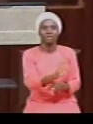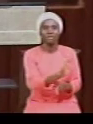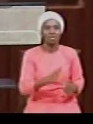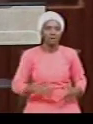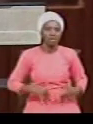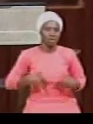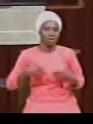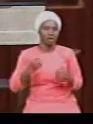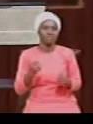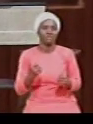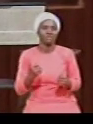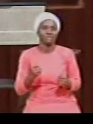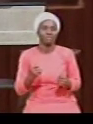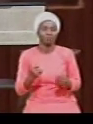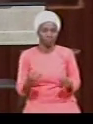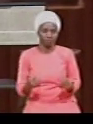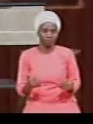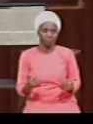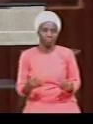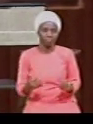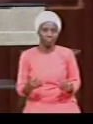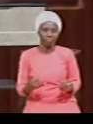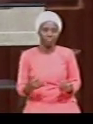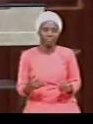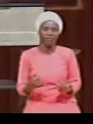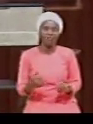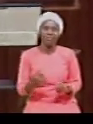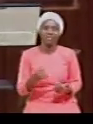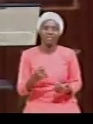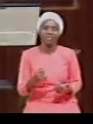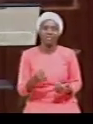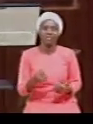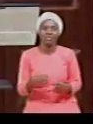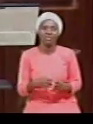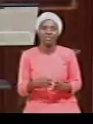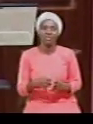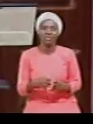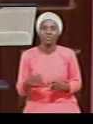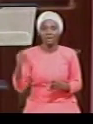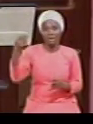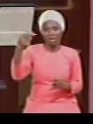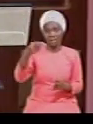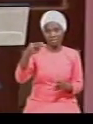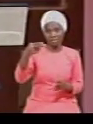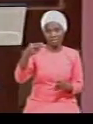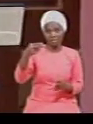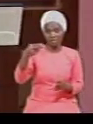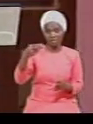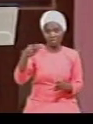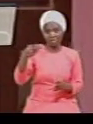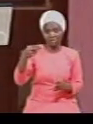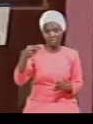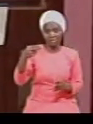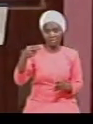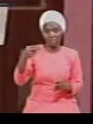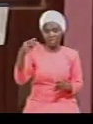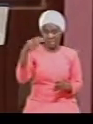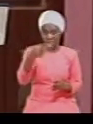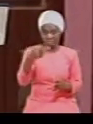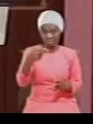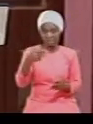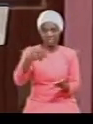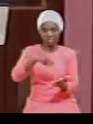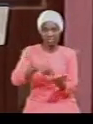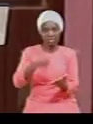lives. Let's look at the composite parts. H, humility before God.